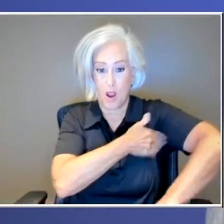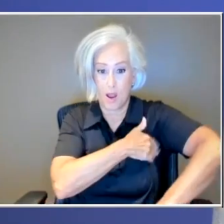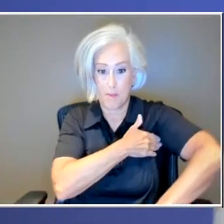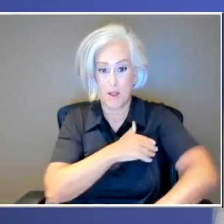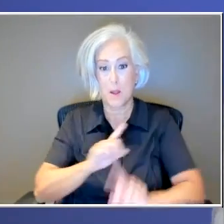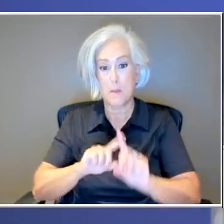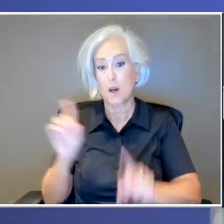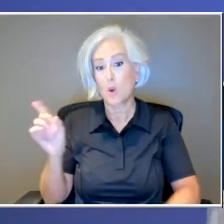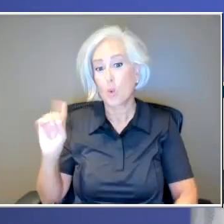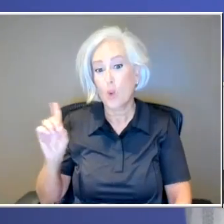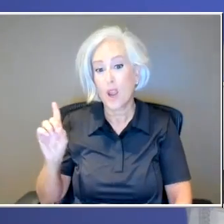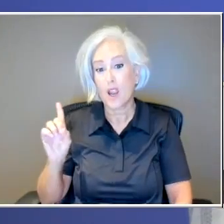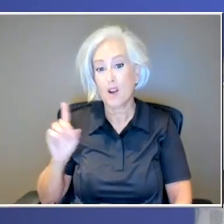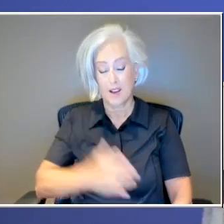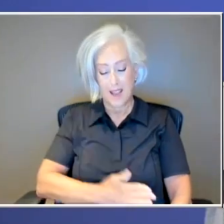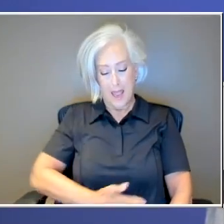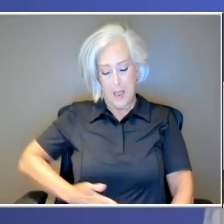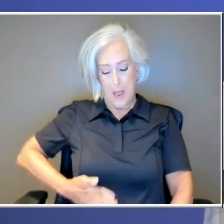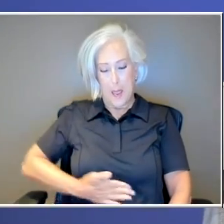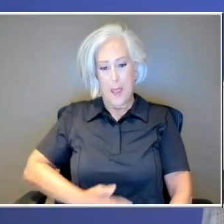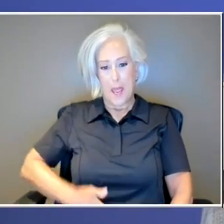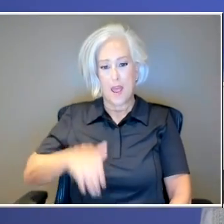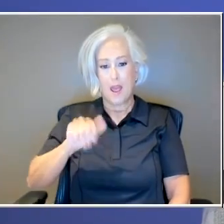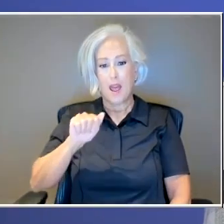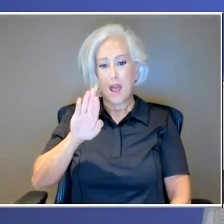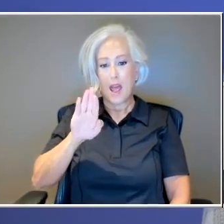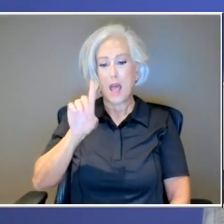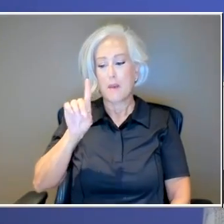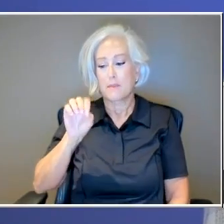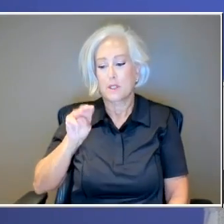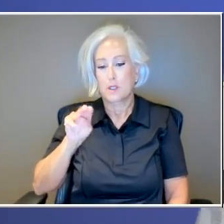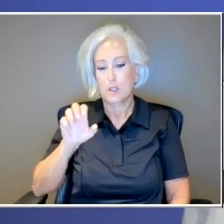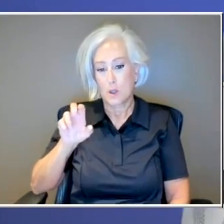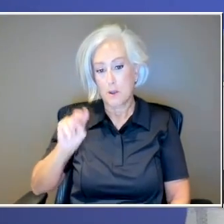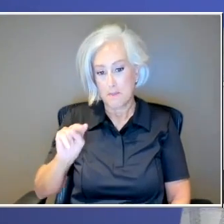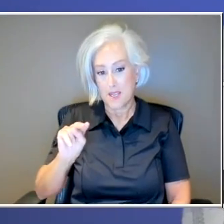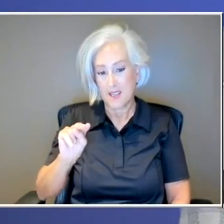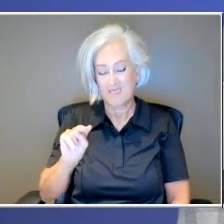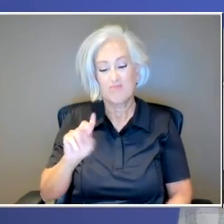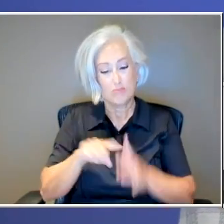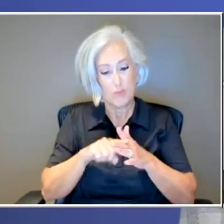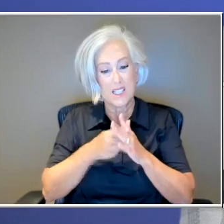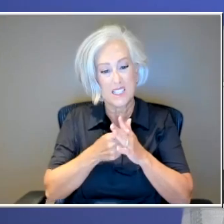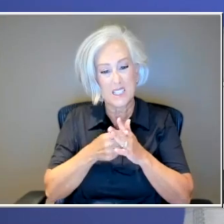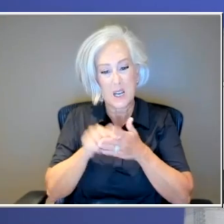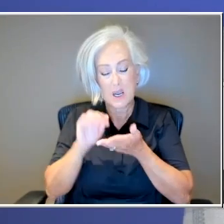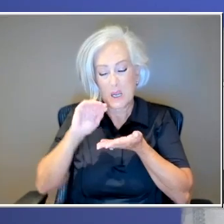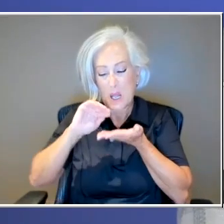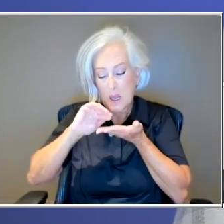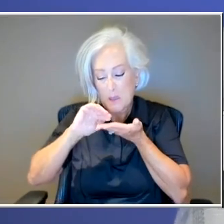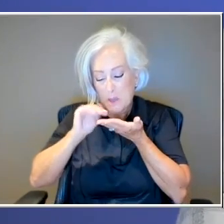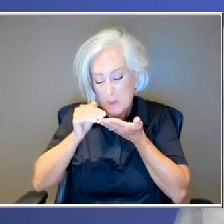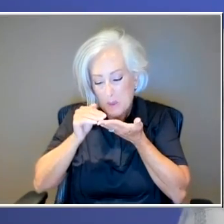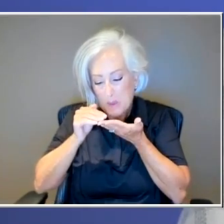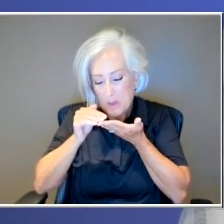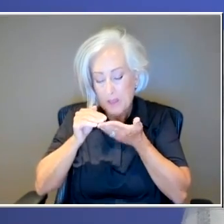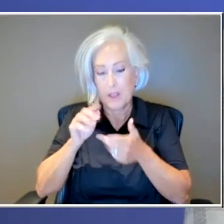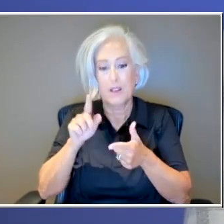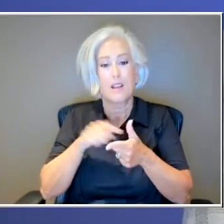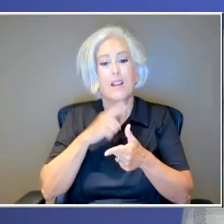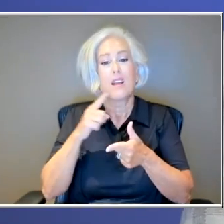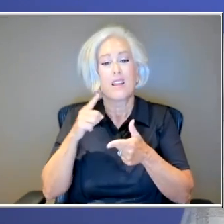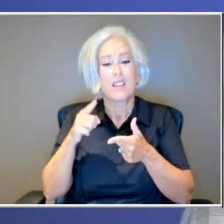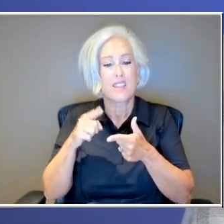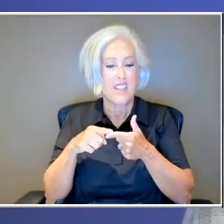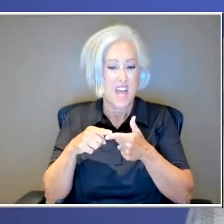abdomen, and it was very small in the beginning. I let time pass a little, and